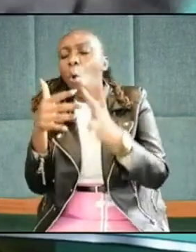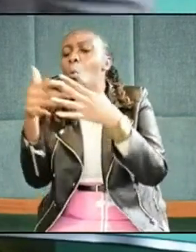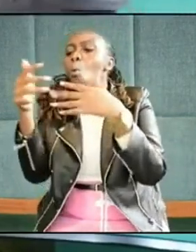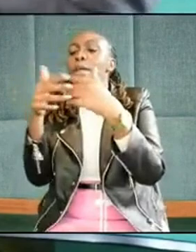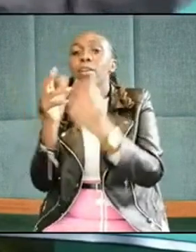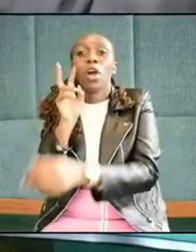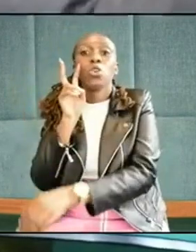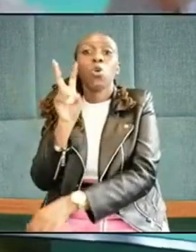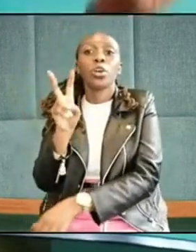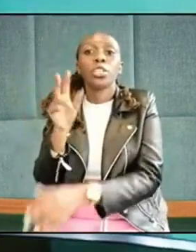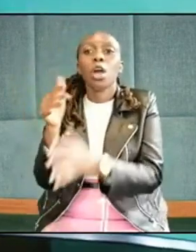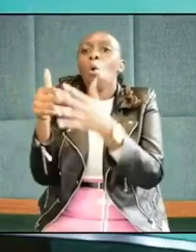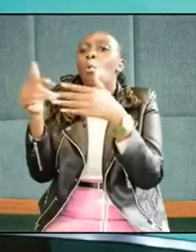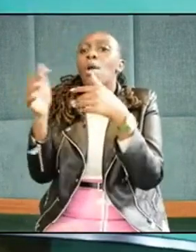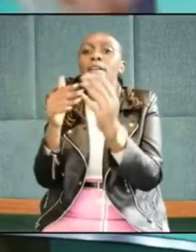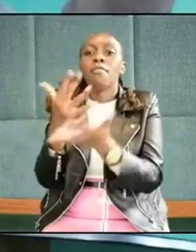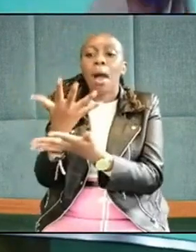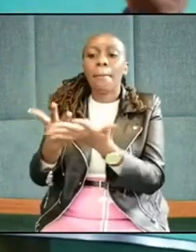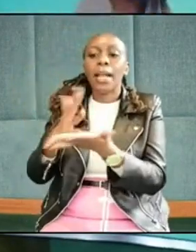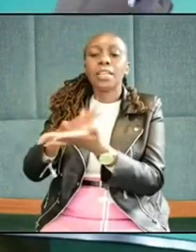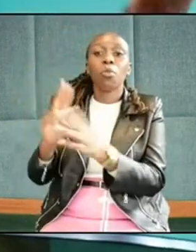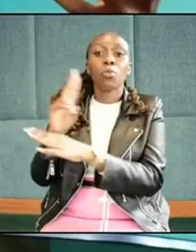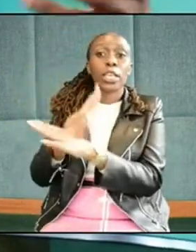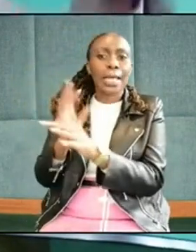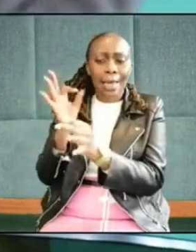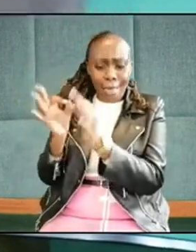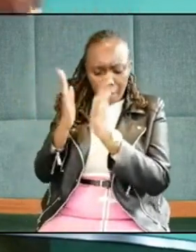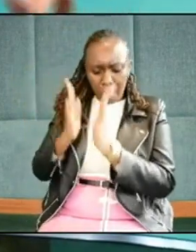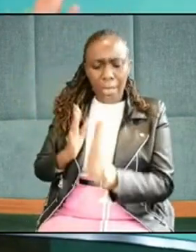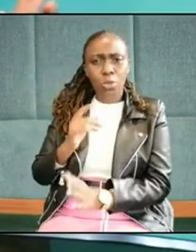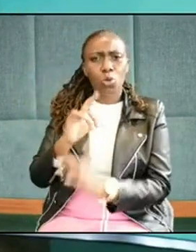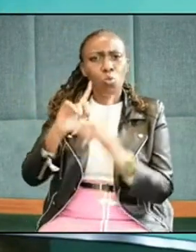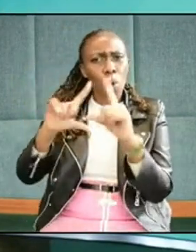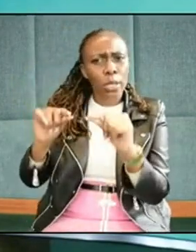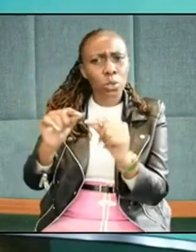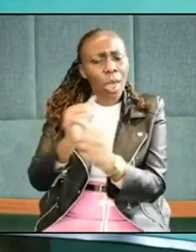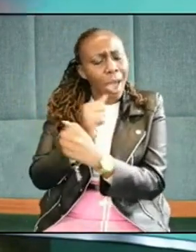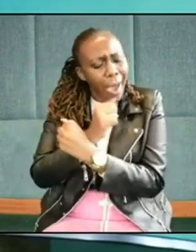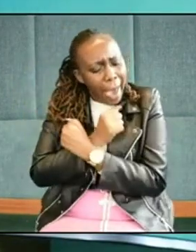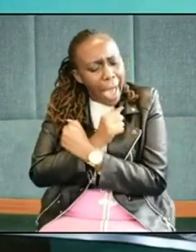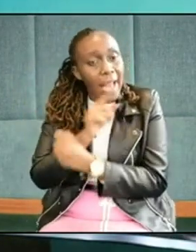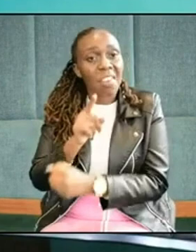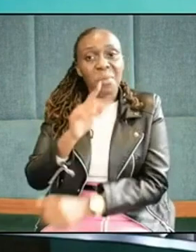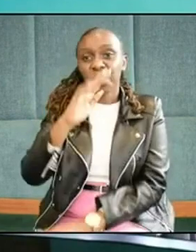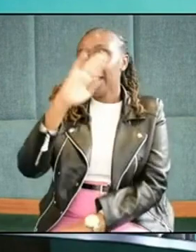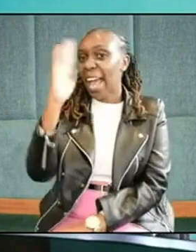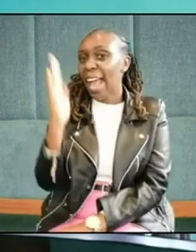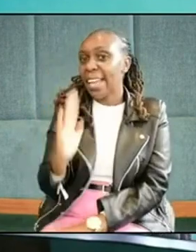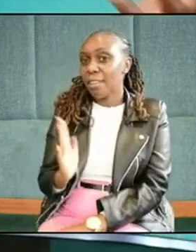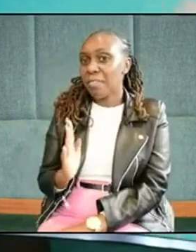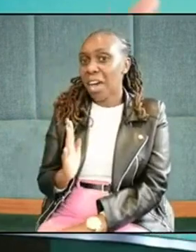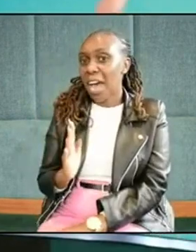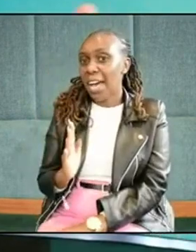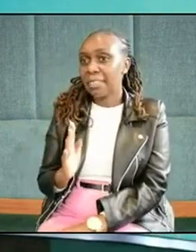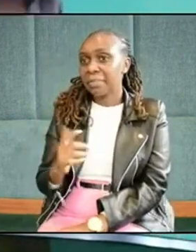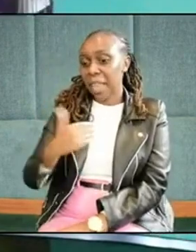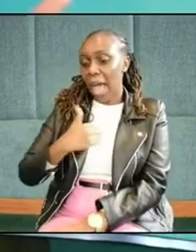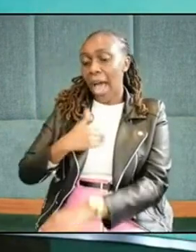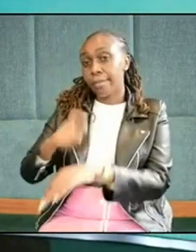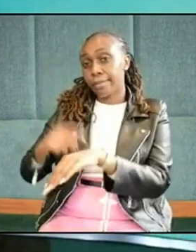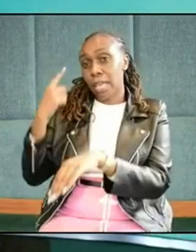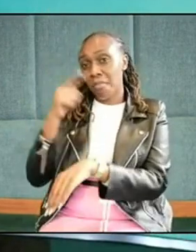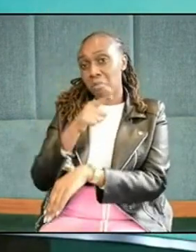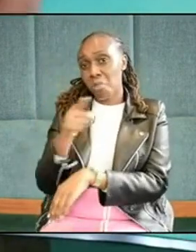may be, whatever platform you may be, if somebody says, I love you, and they never ever give time to you